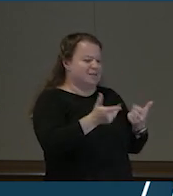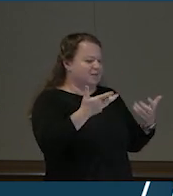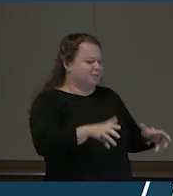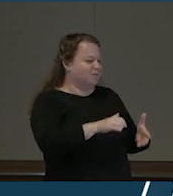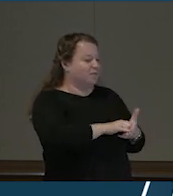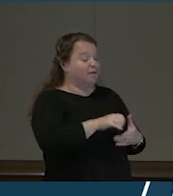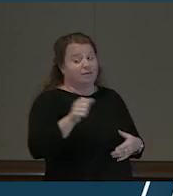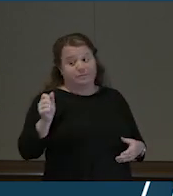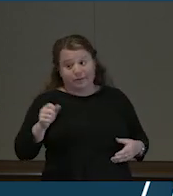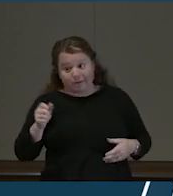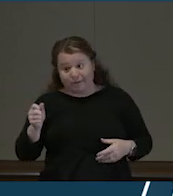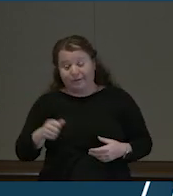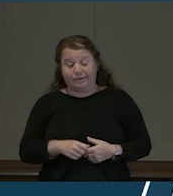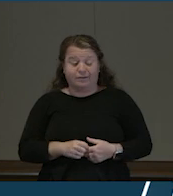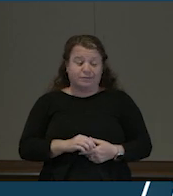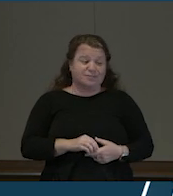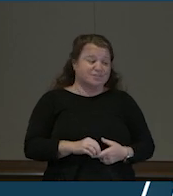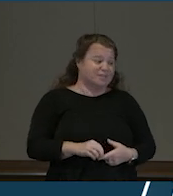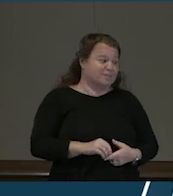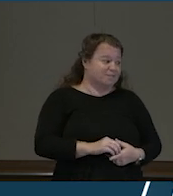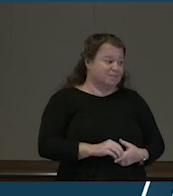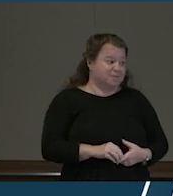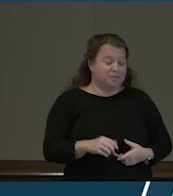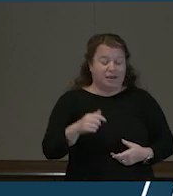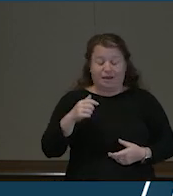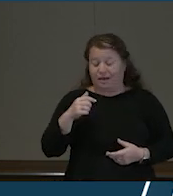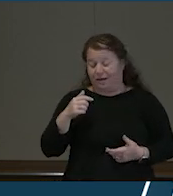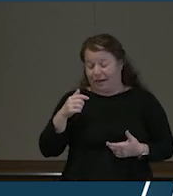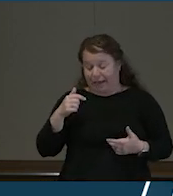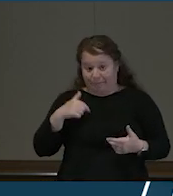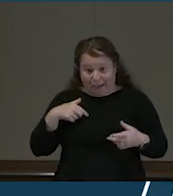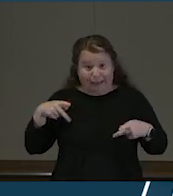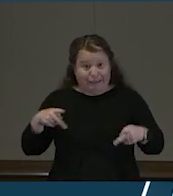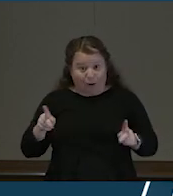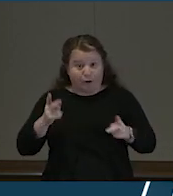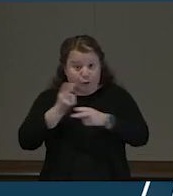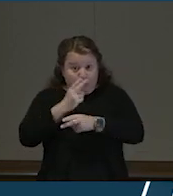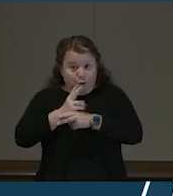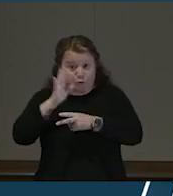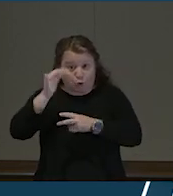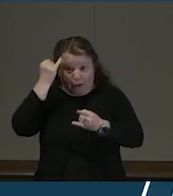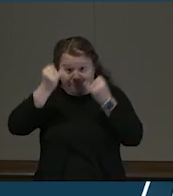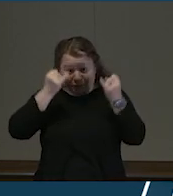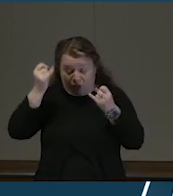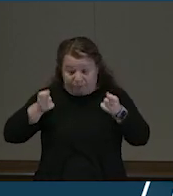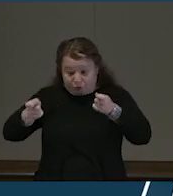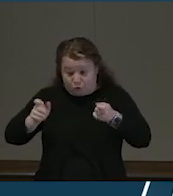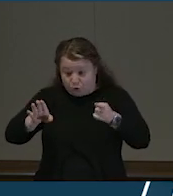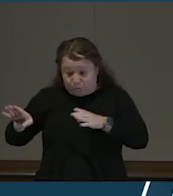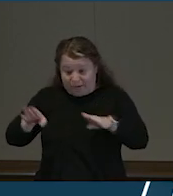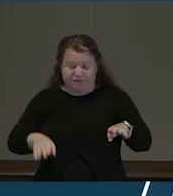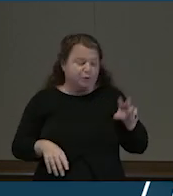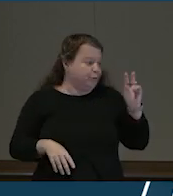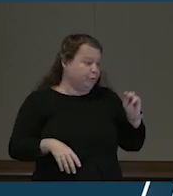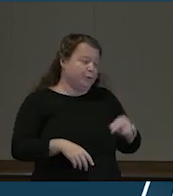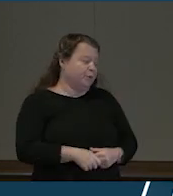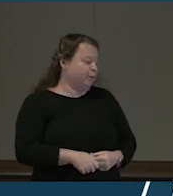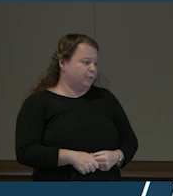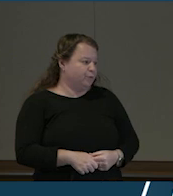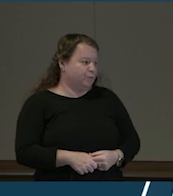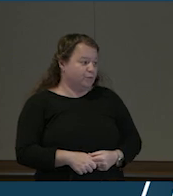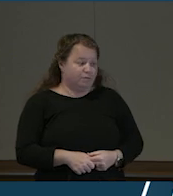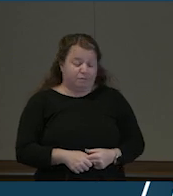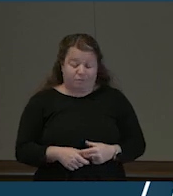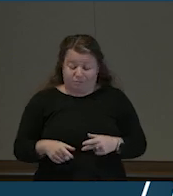that. So is that building imagination? Was I allowing you to use your imagination and build what you wanted to build? No. Was I allowing you to build